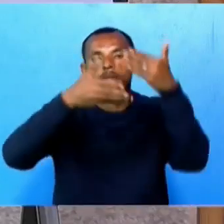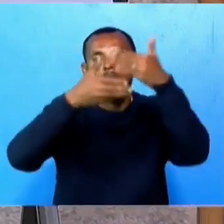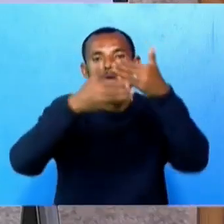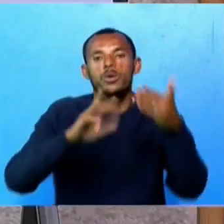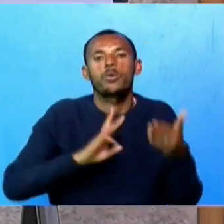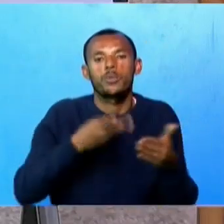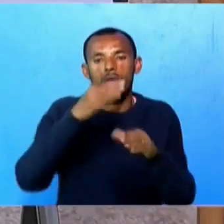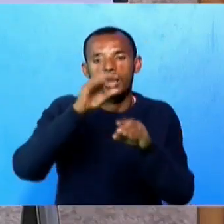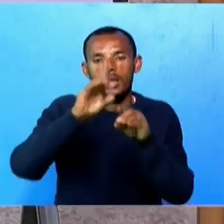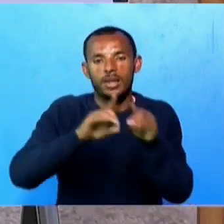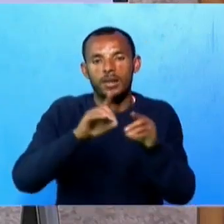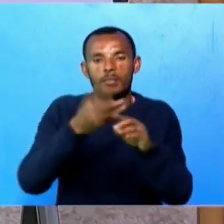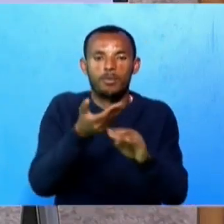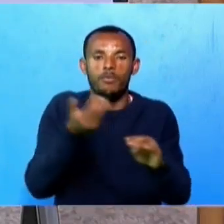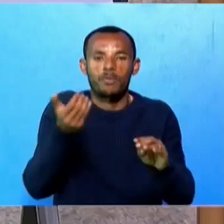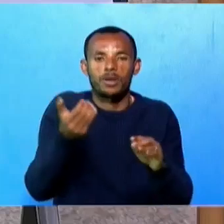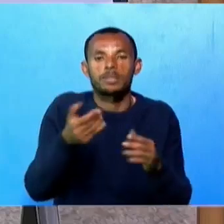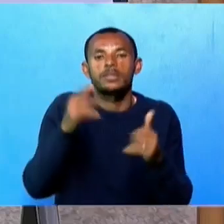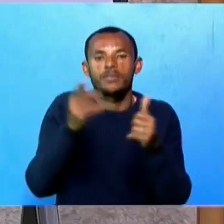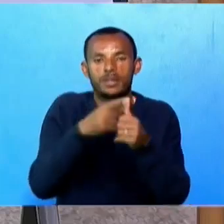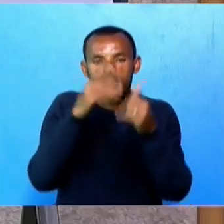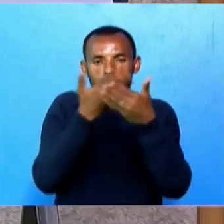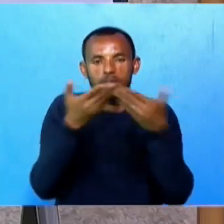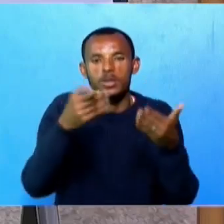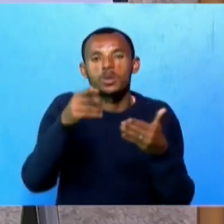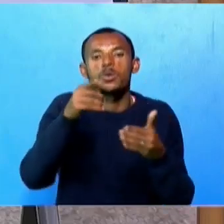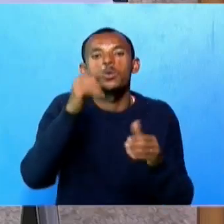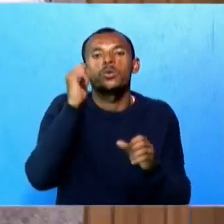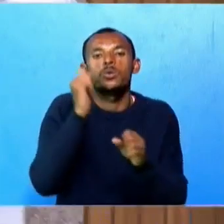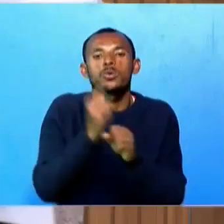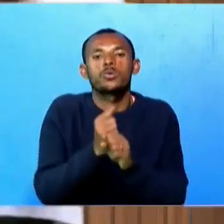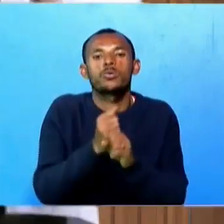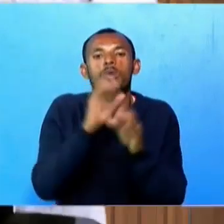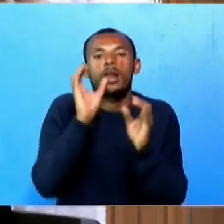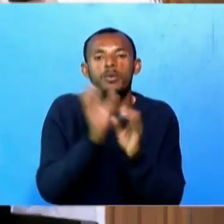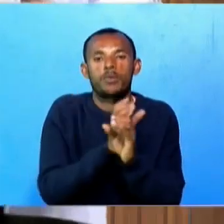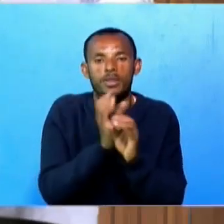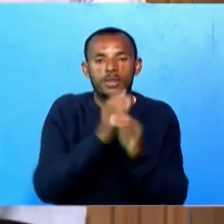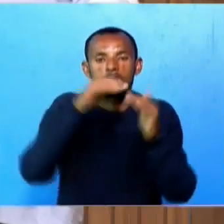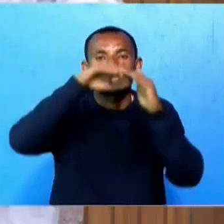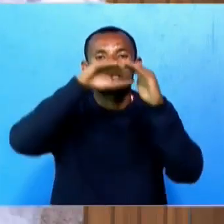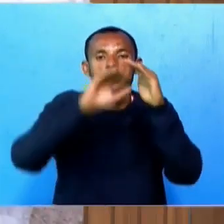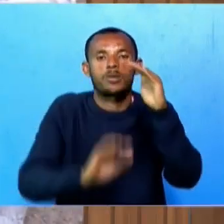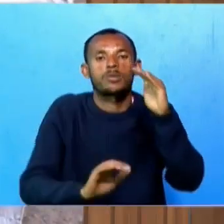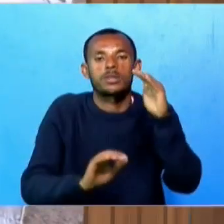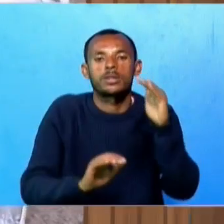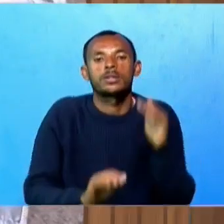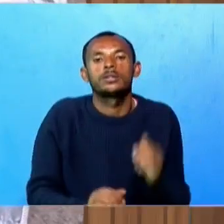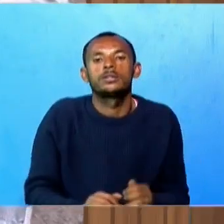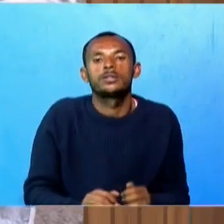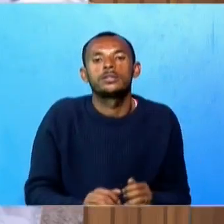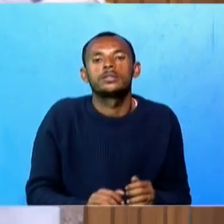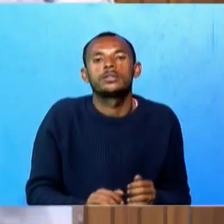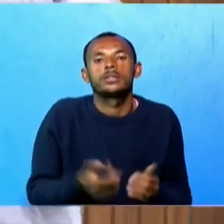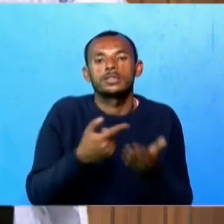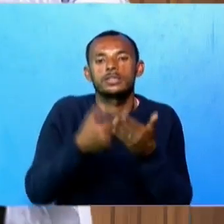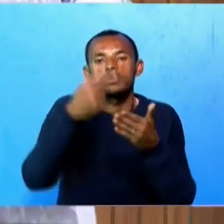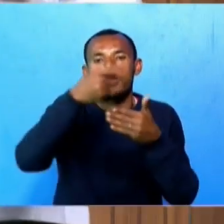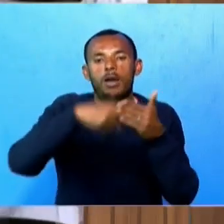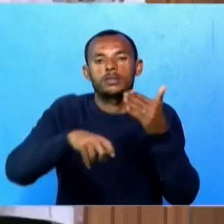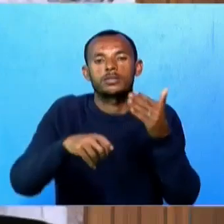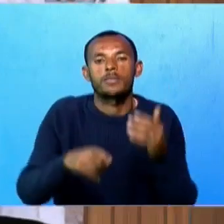did before, the first thing that you need to do is calculating the discount in this price,